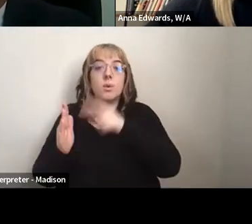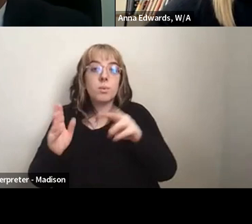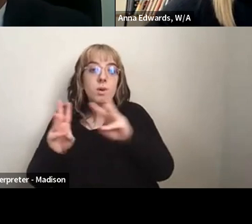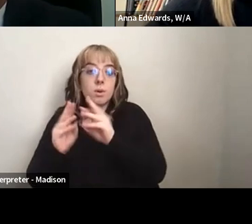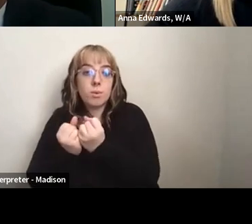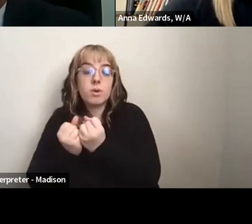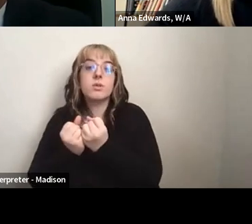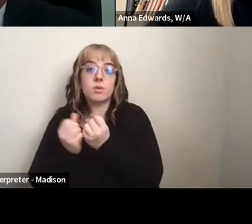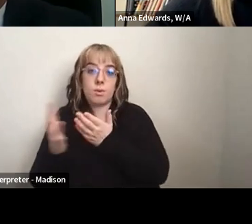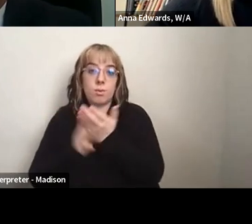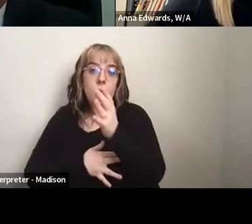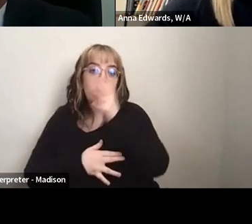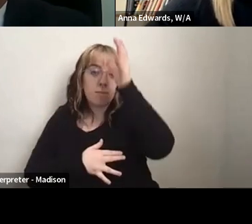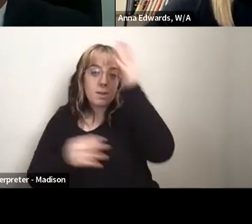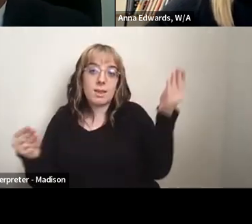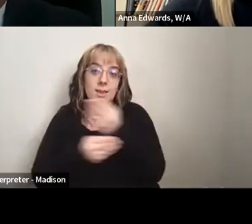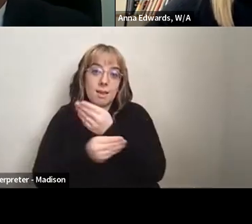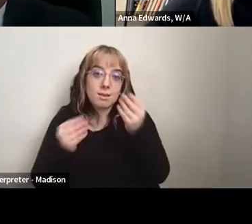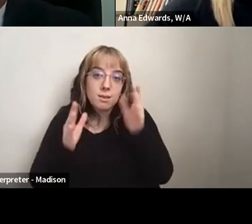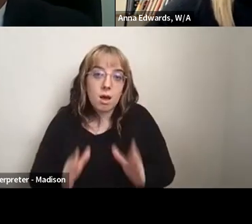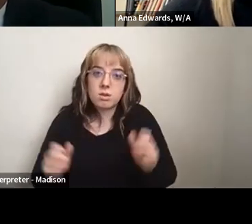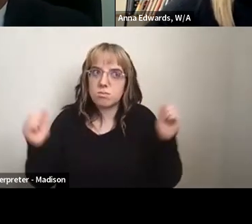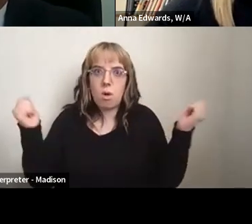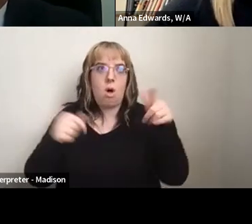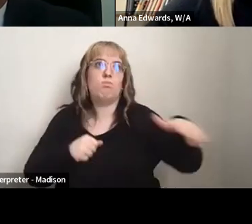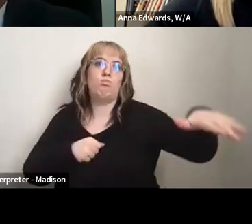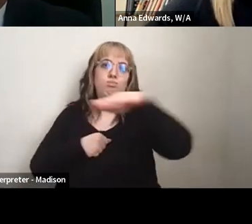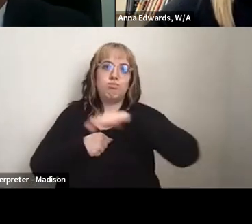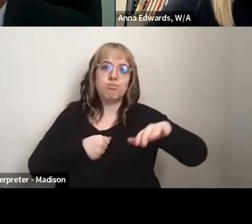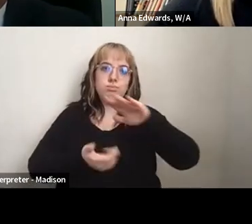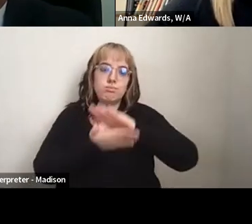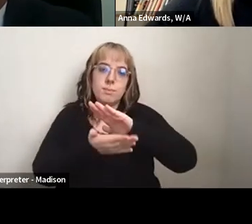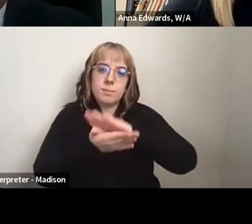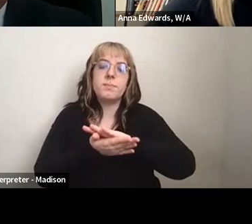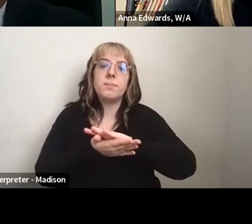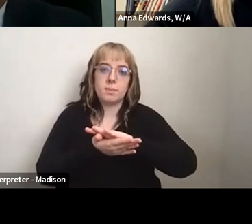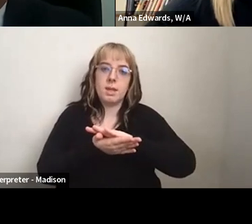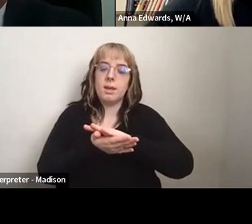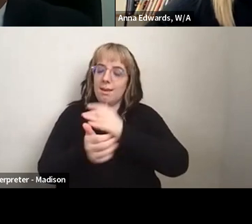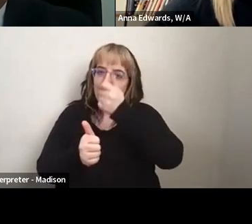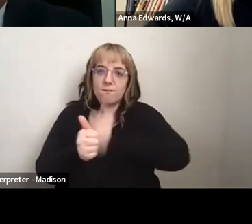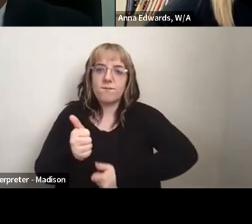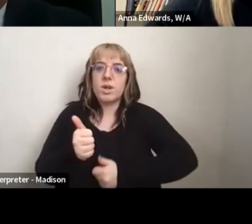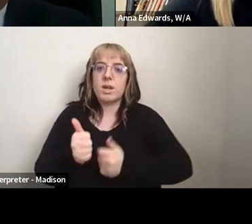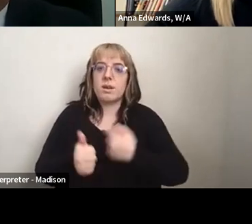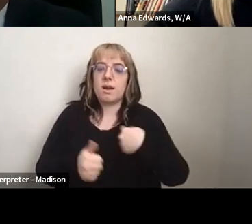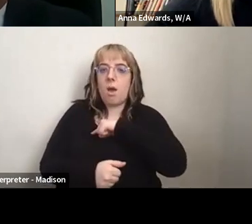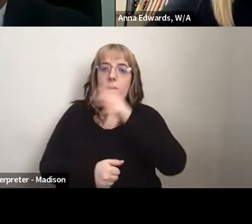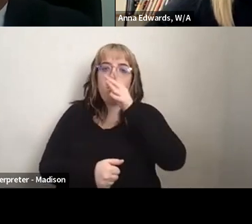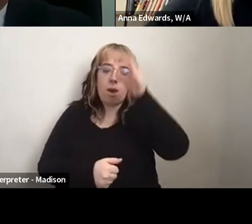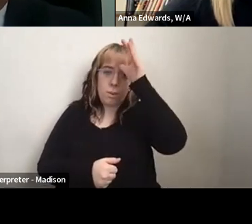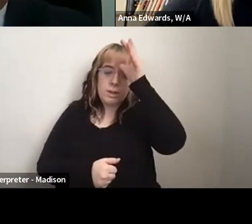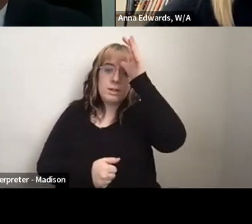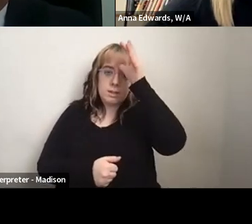our parent engagement liaisons in all of our schools, and each of our parents